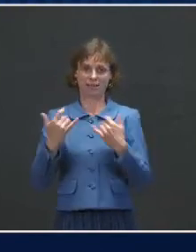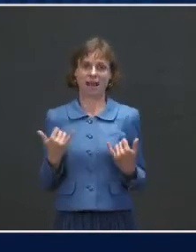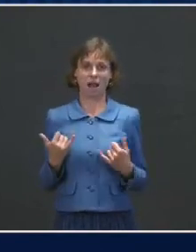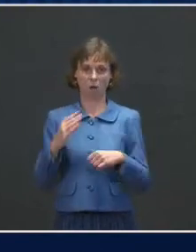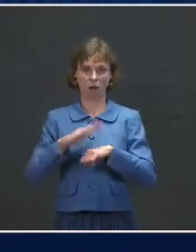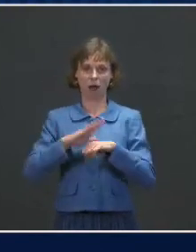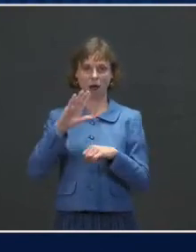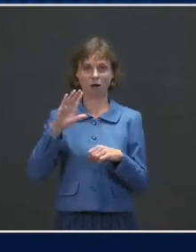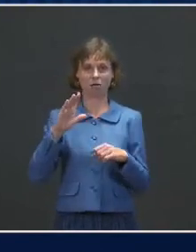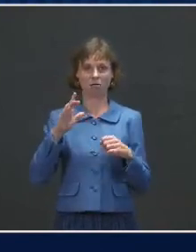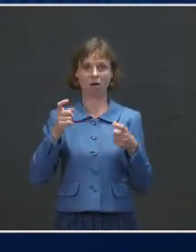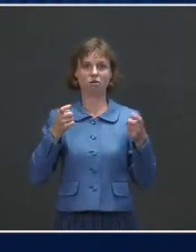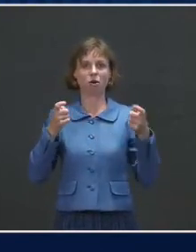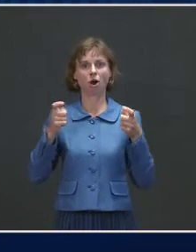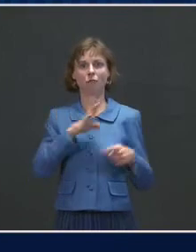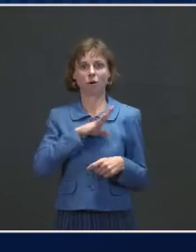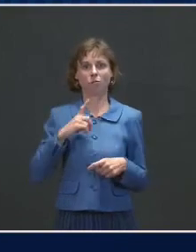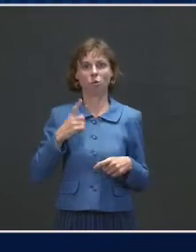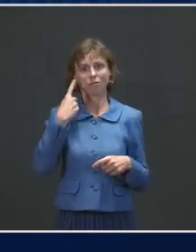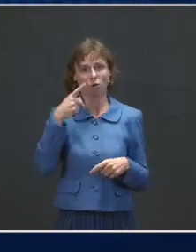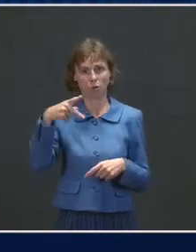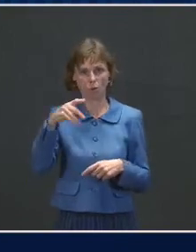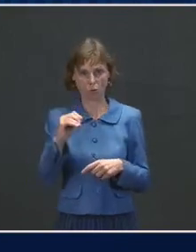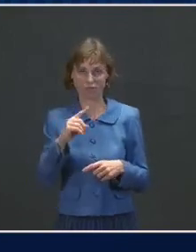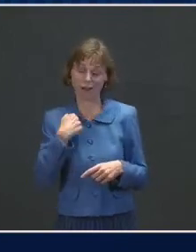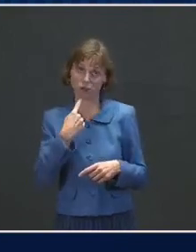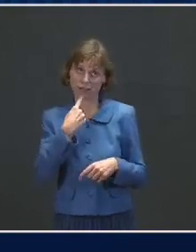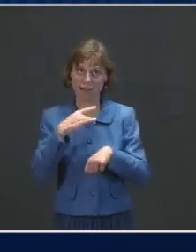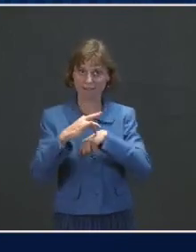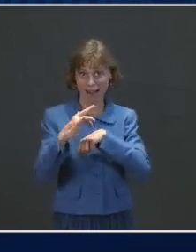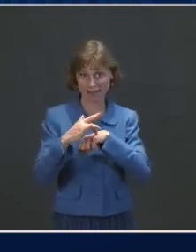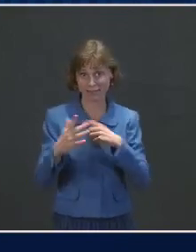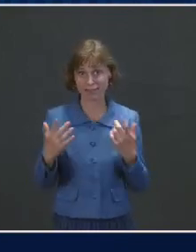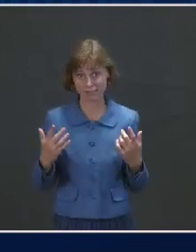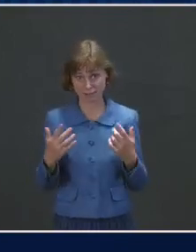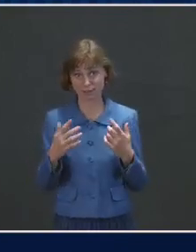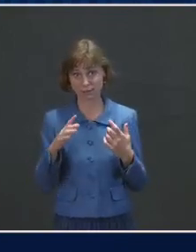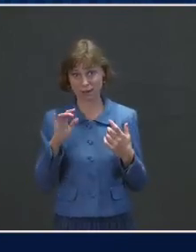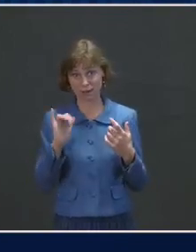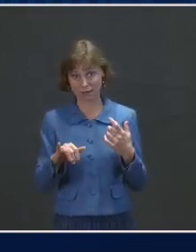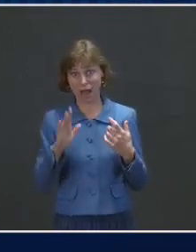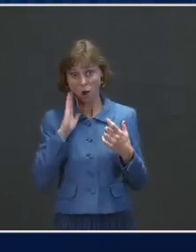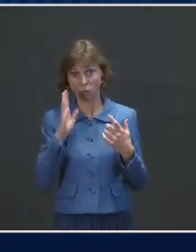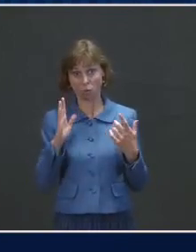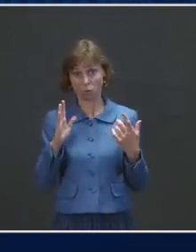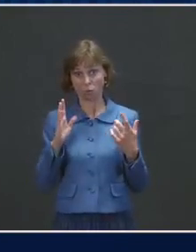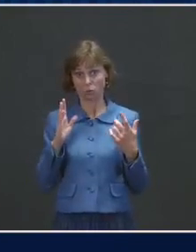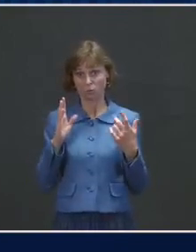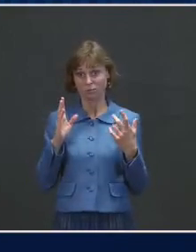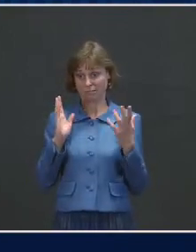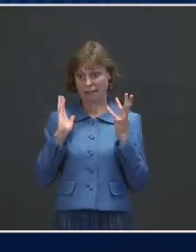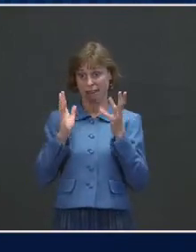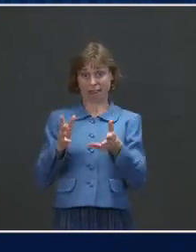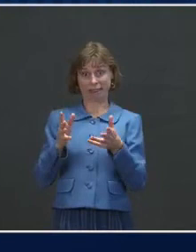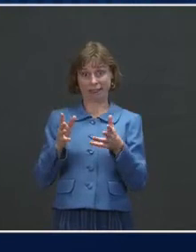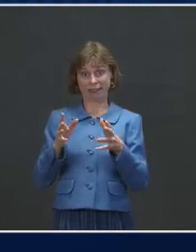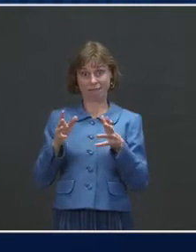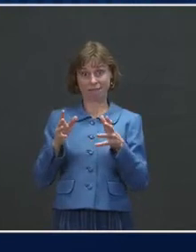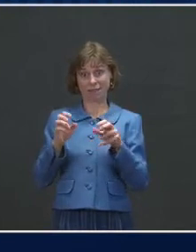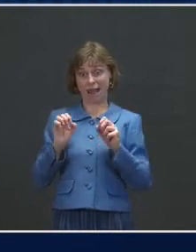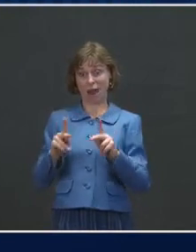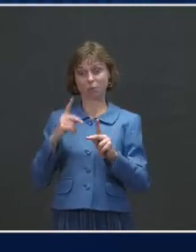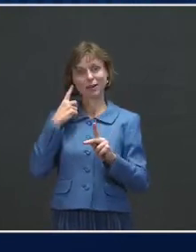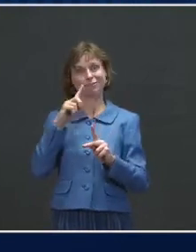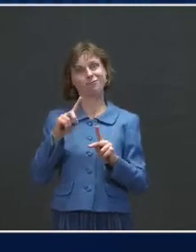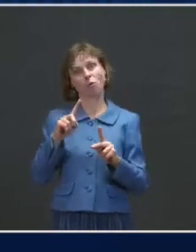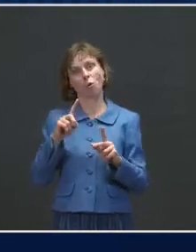governing board of the post office, or vacancies, I should say, that would, of course, work their way through a personnel process. I don't think I have